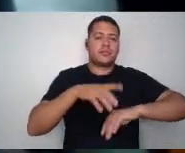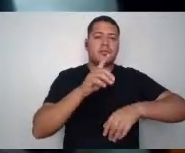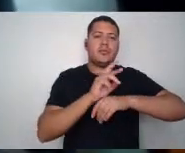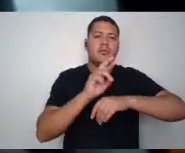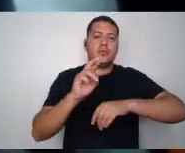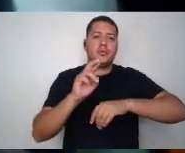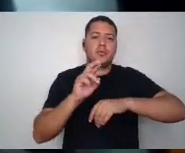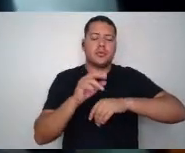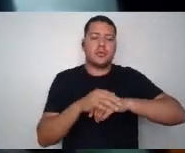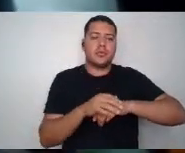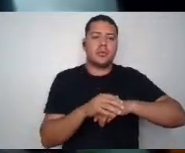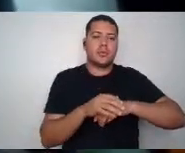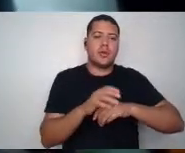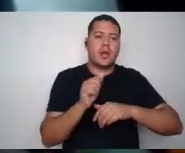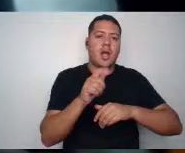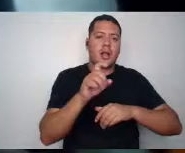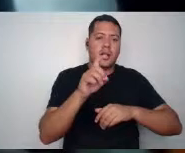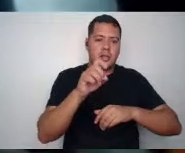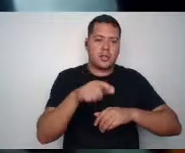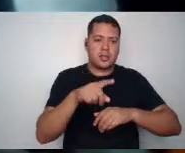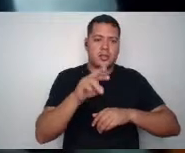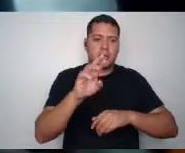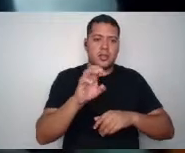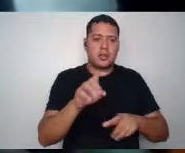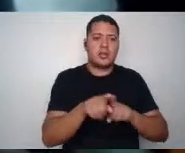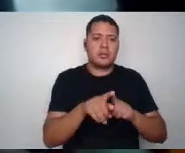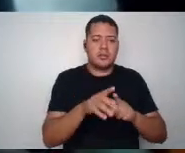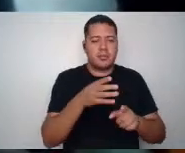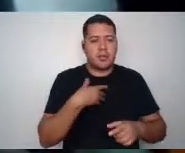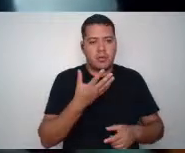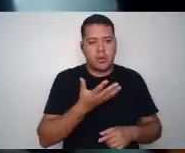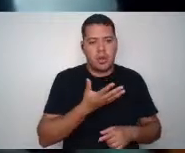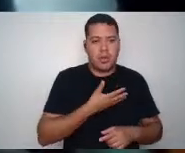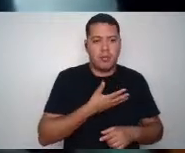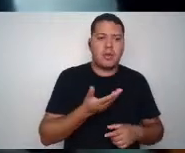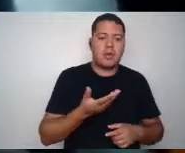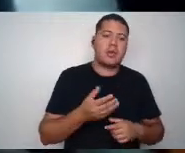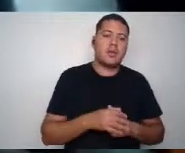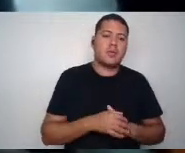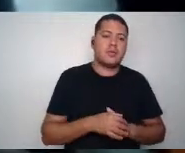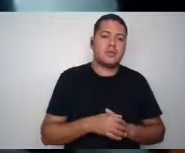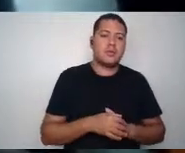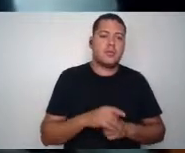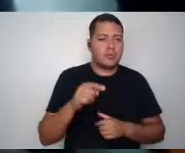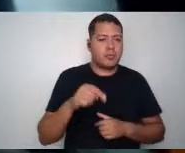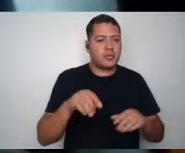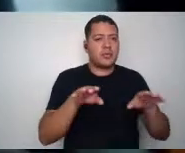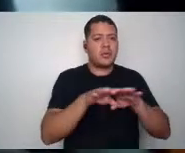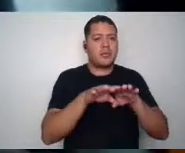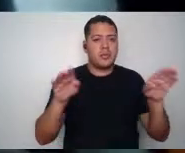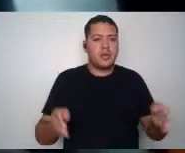hello to Dr. Cavalcanti as well, one of my